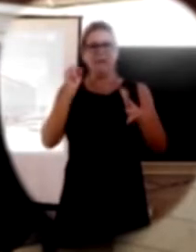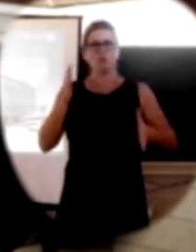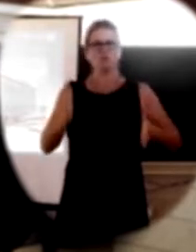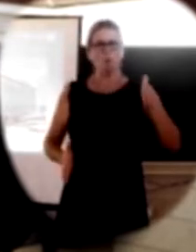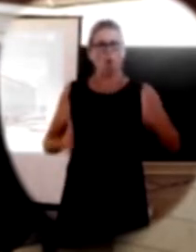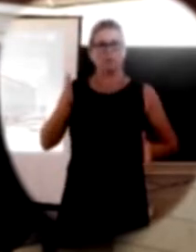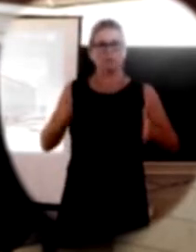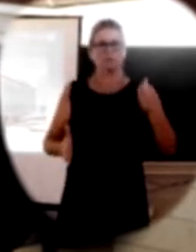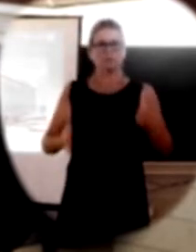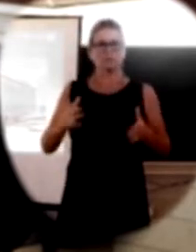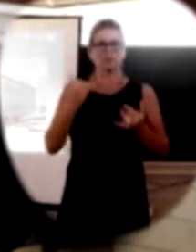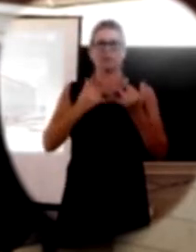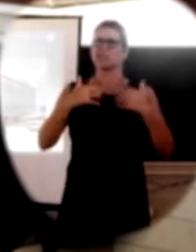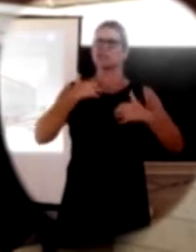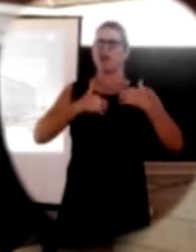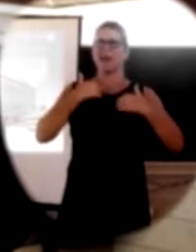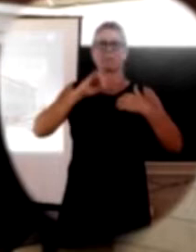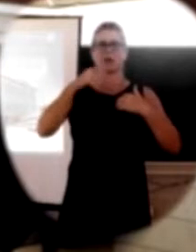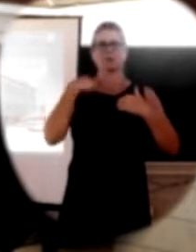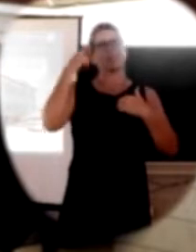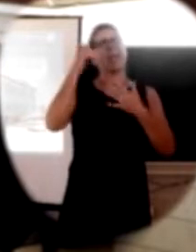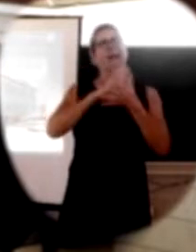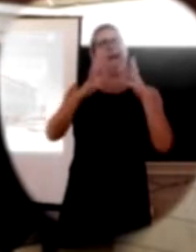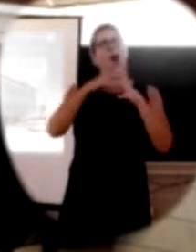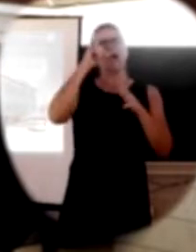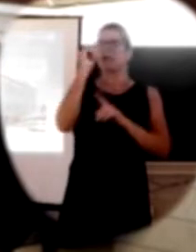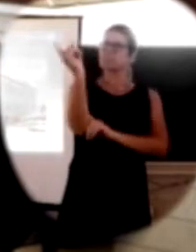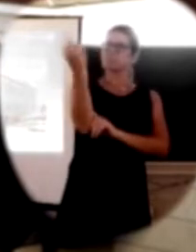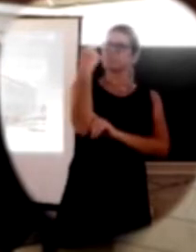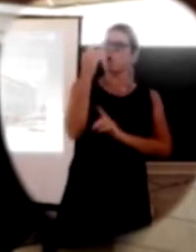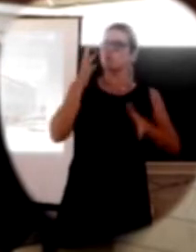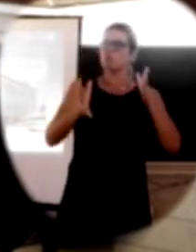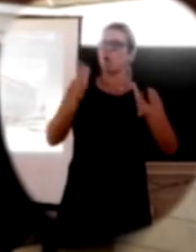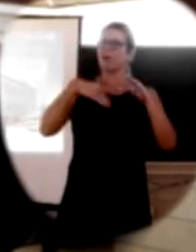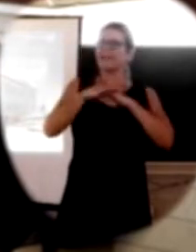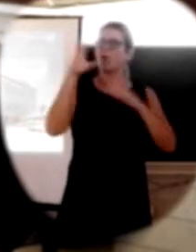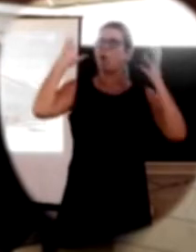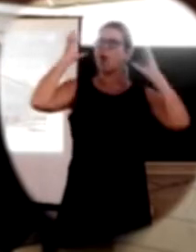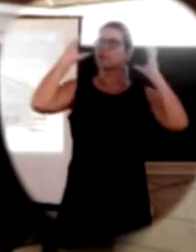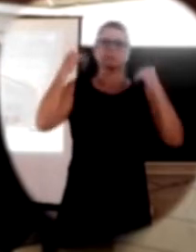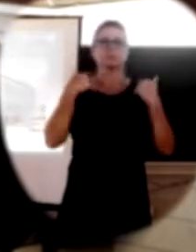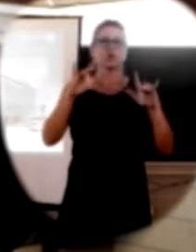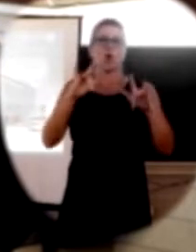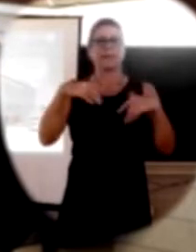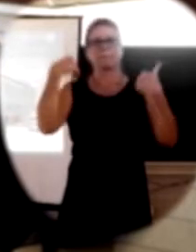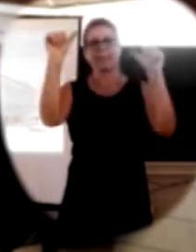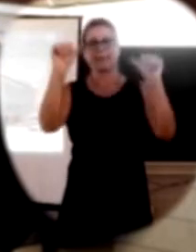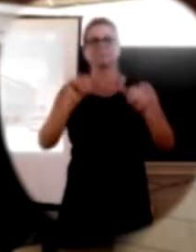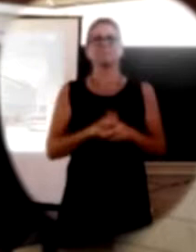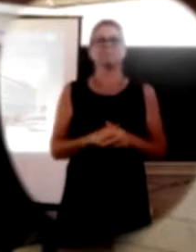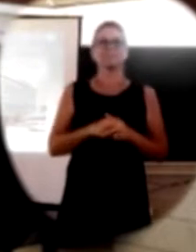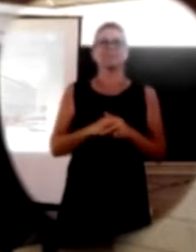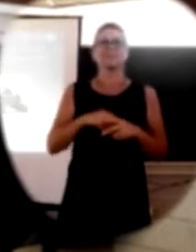is very exciting. I'm trying hard to figure out how we can get a robot to audiology, but I haven't been successful yet. So that is planned